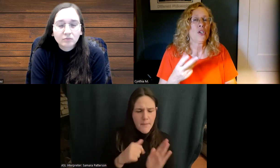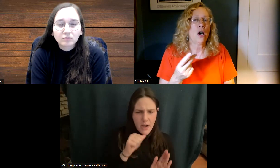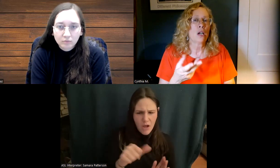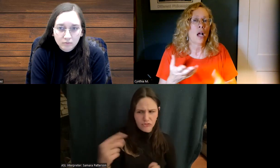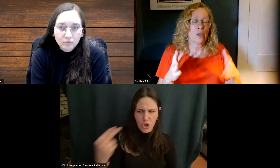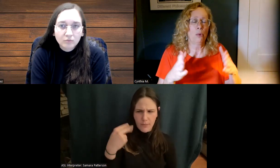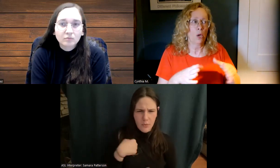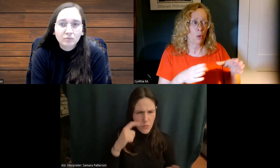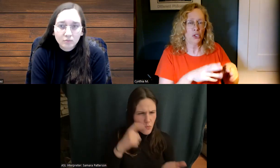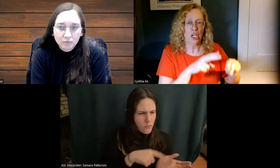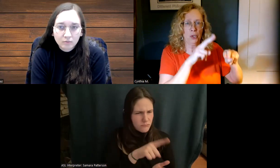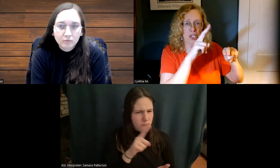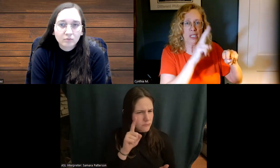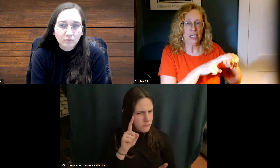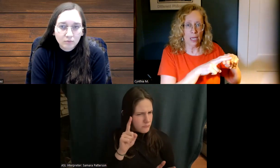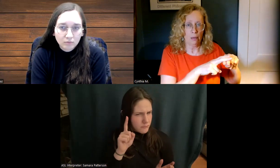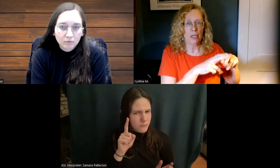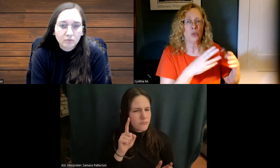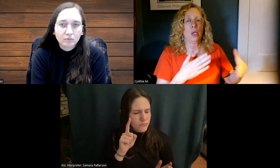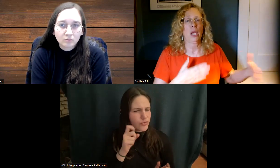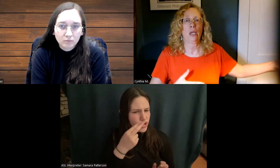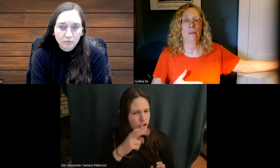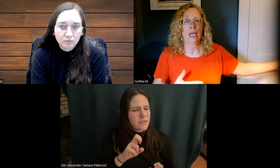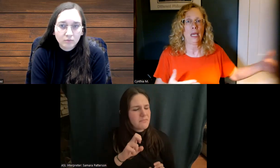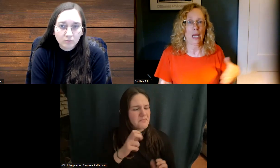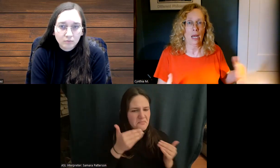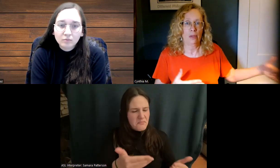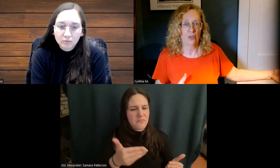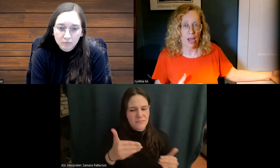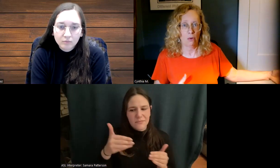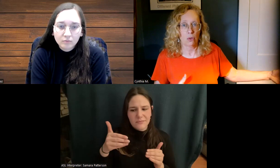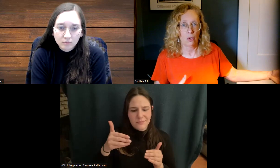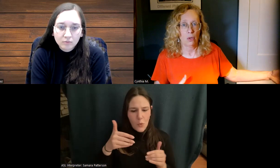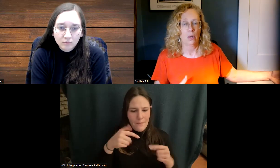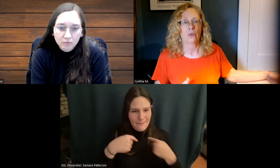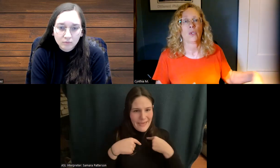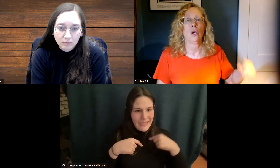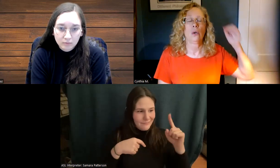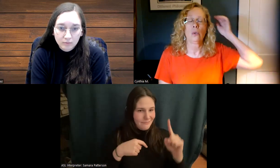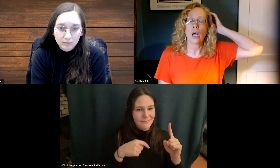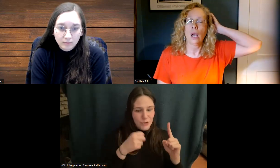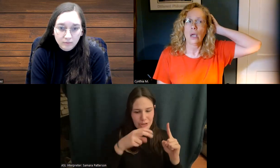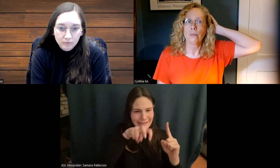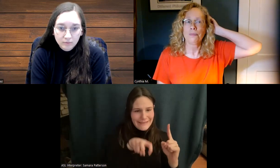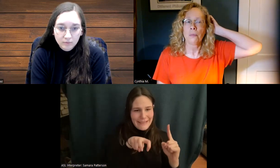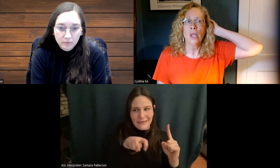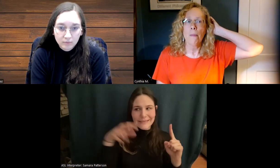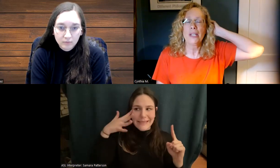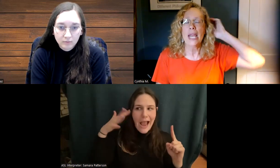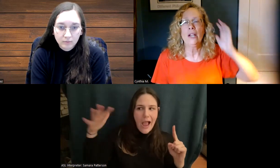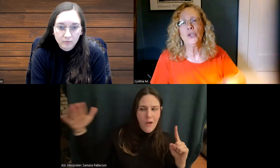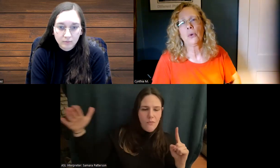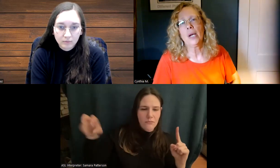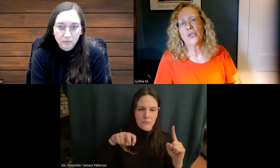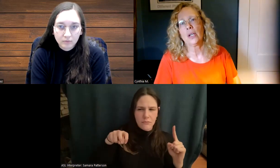And the dog got to the point where she would just sit between me and the sound. So, but